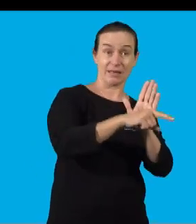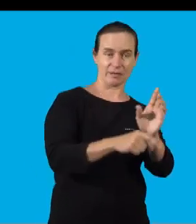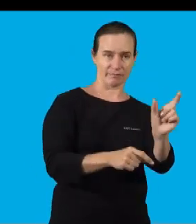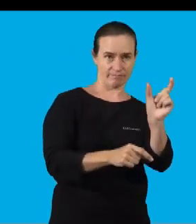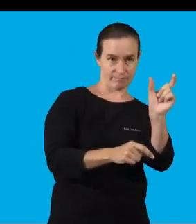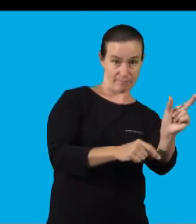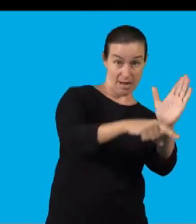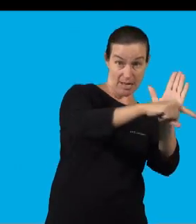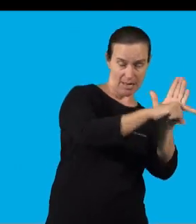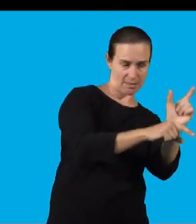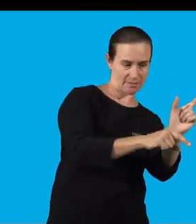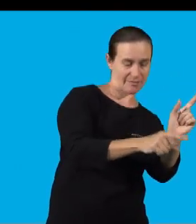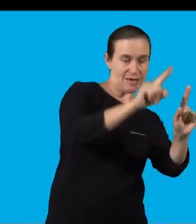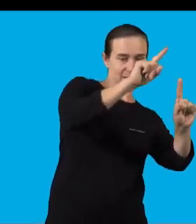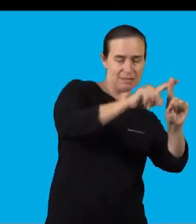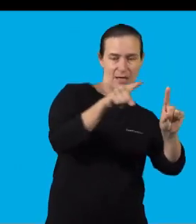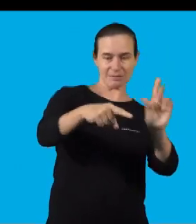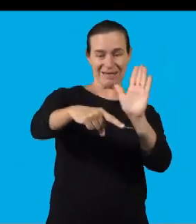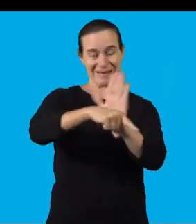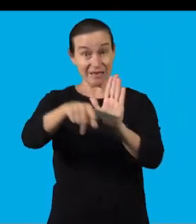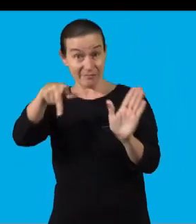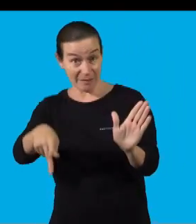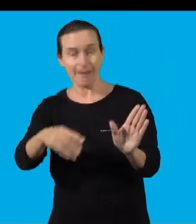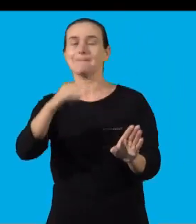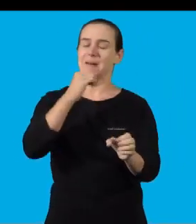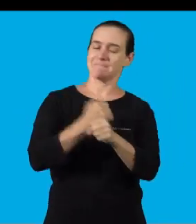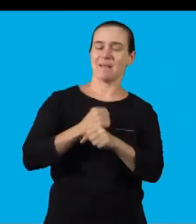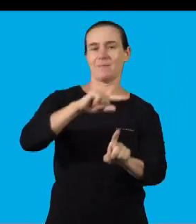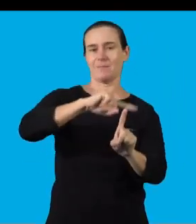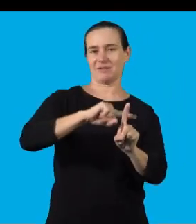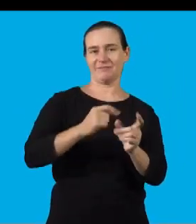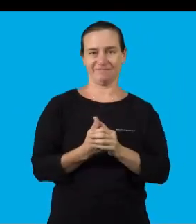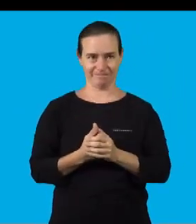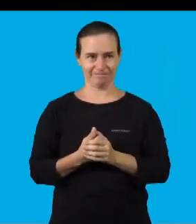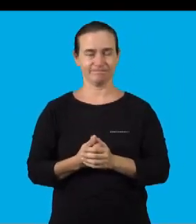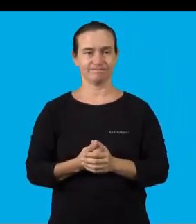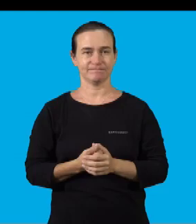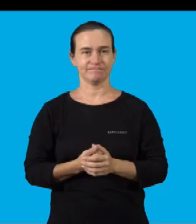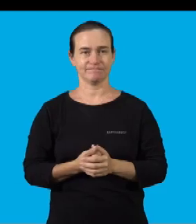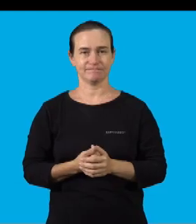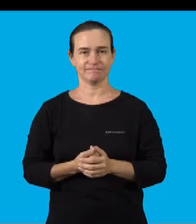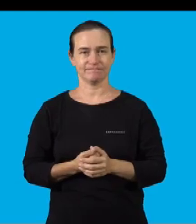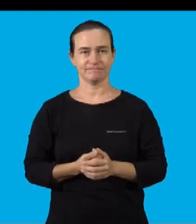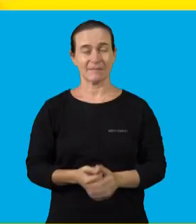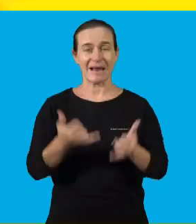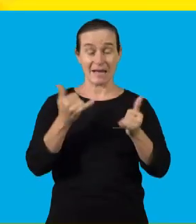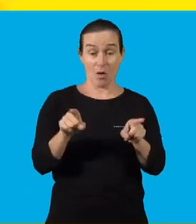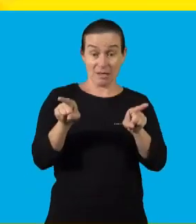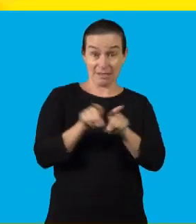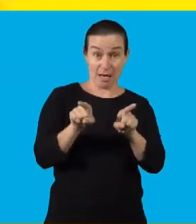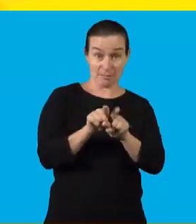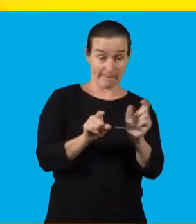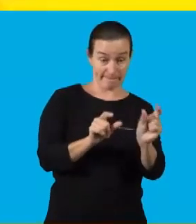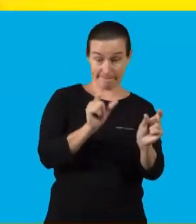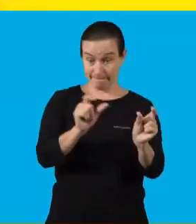negative that multiplied with both the terms in our first term. Then all we need to do is to put the